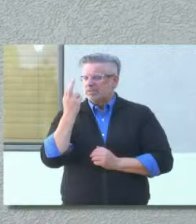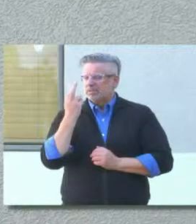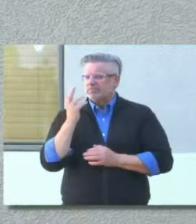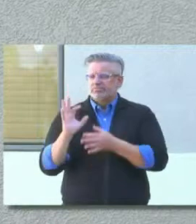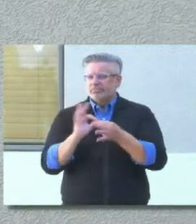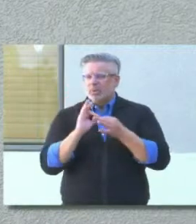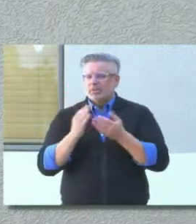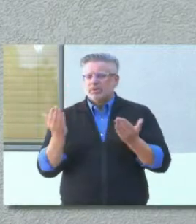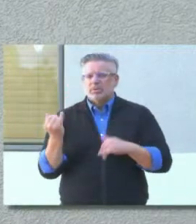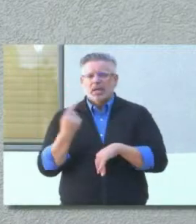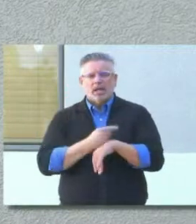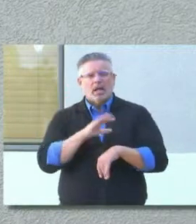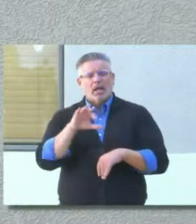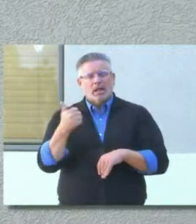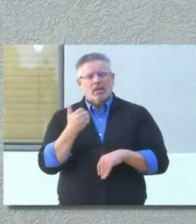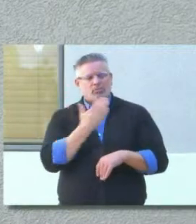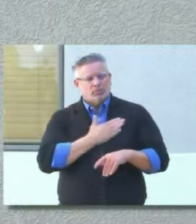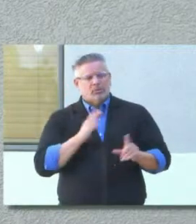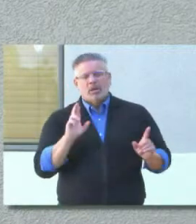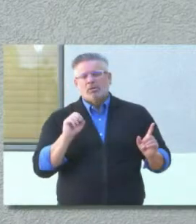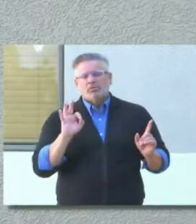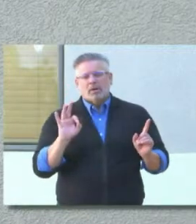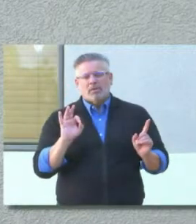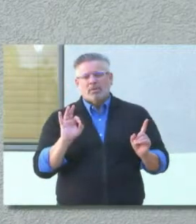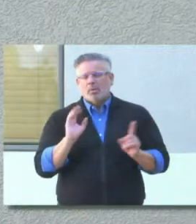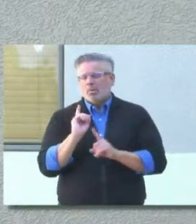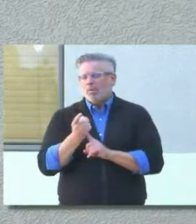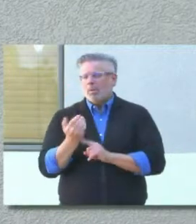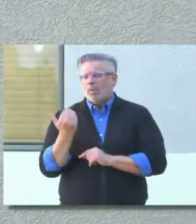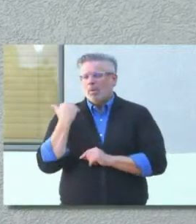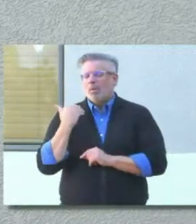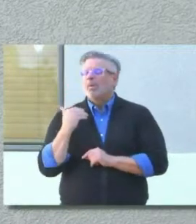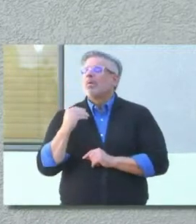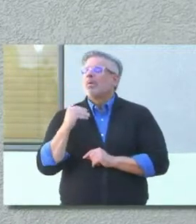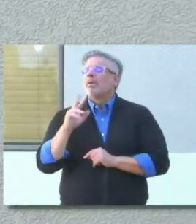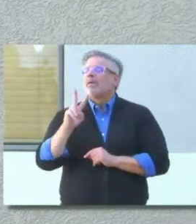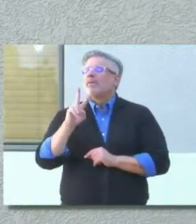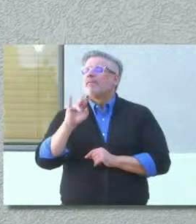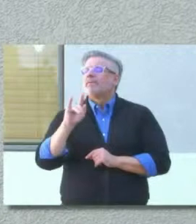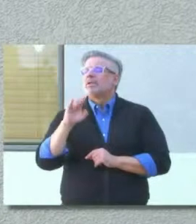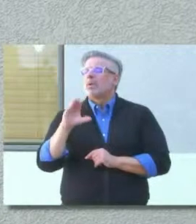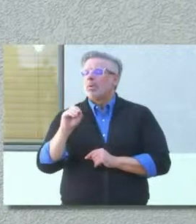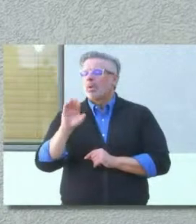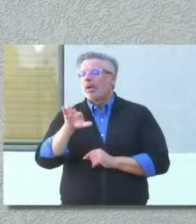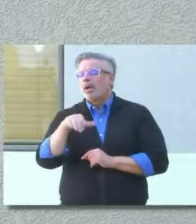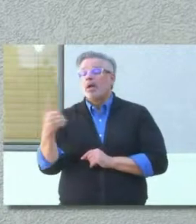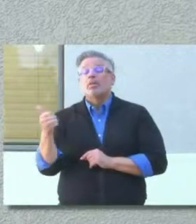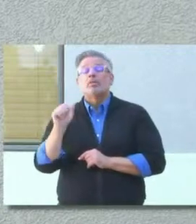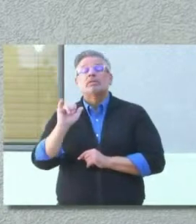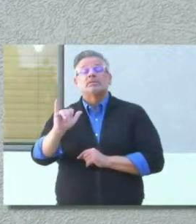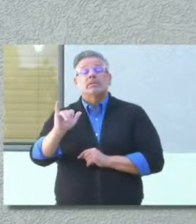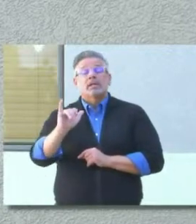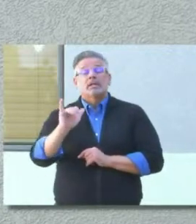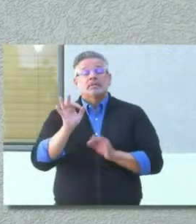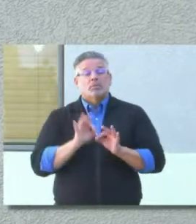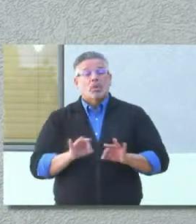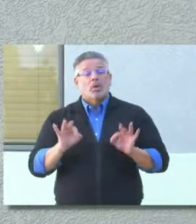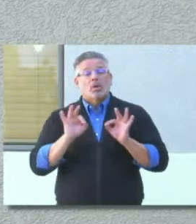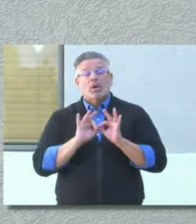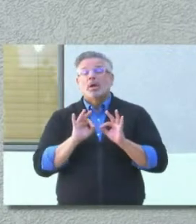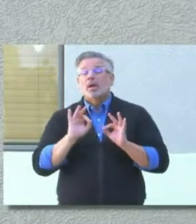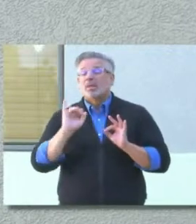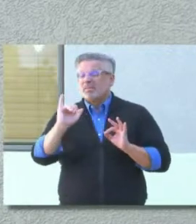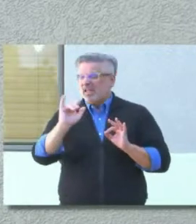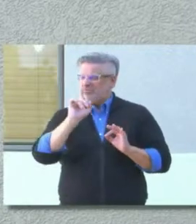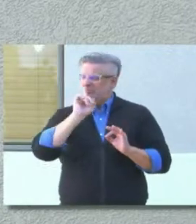us here today. But there's another cause, and I appreciate the reference a moment ago by Vito and others, that is important. It's a cause